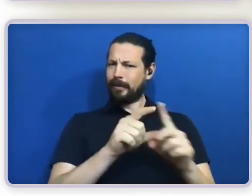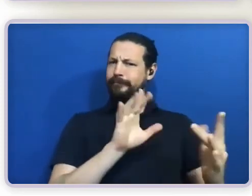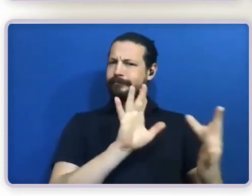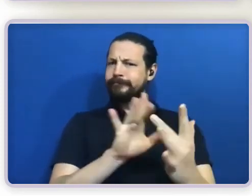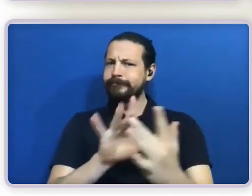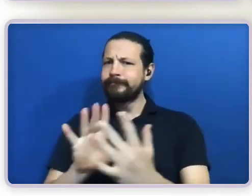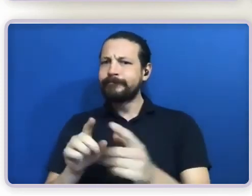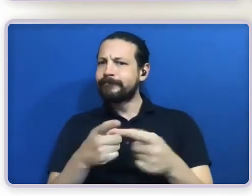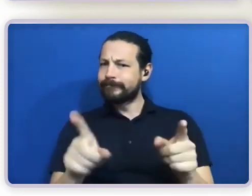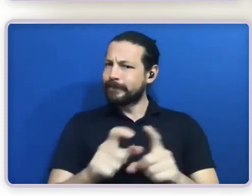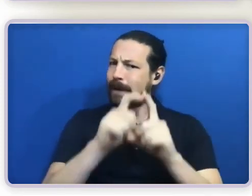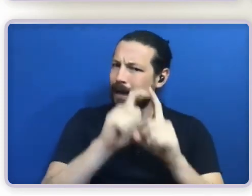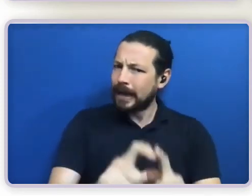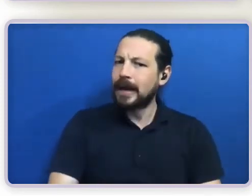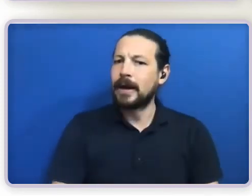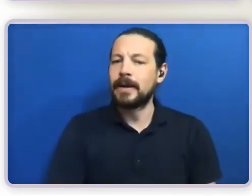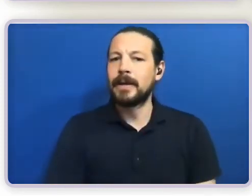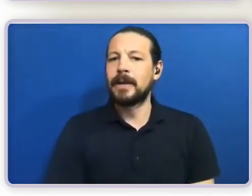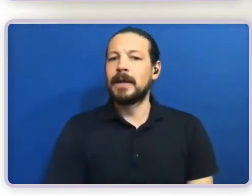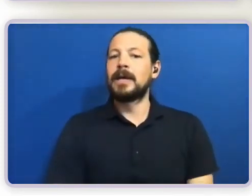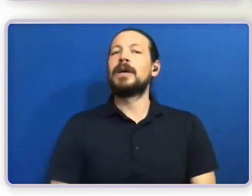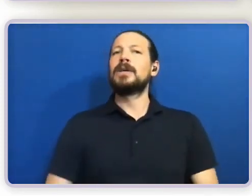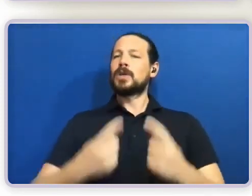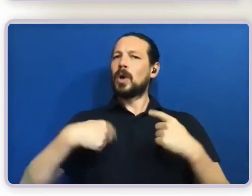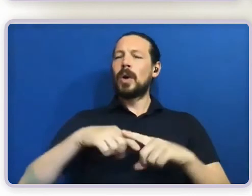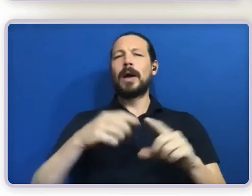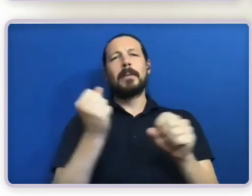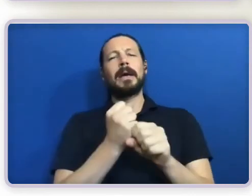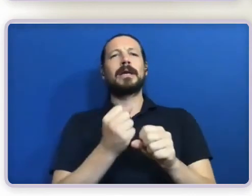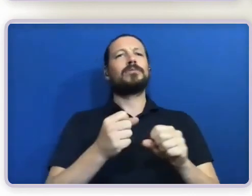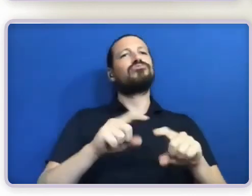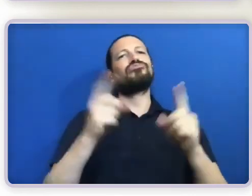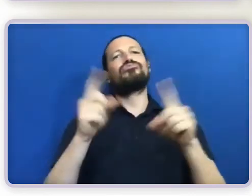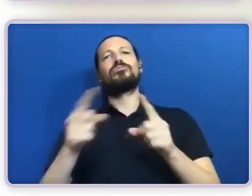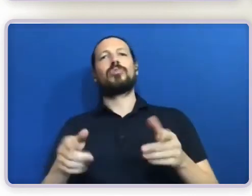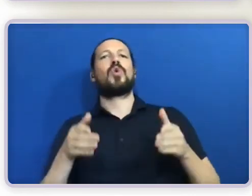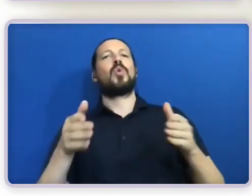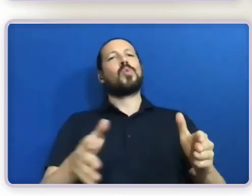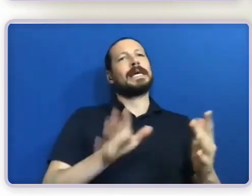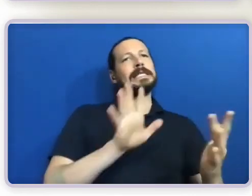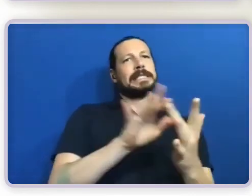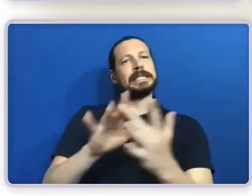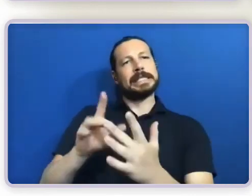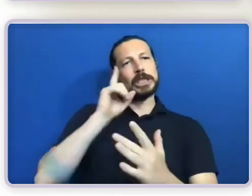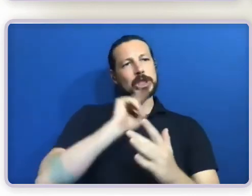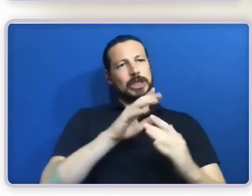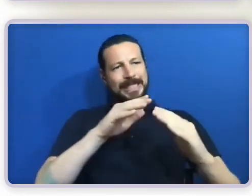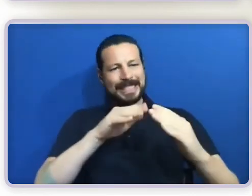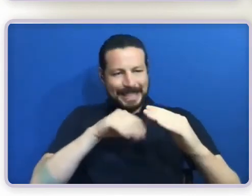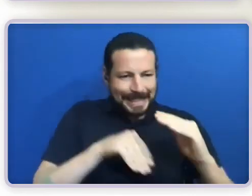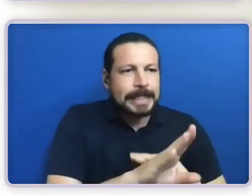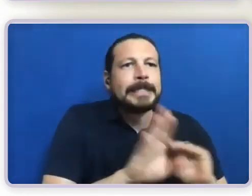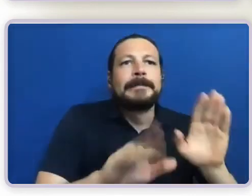So we're developing different strategies, I guess, to reach people in those places.